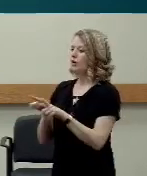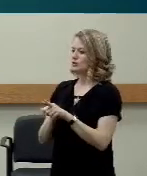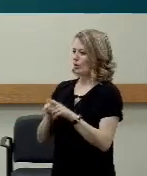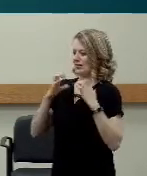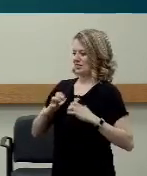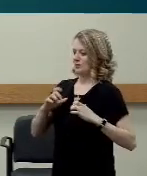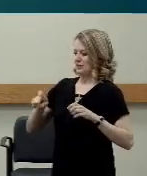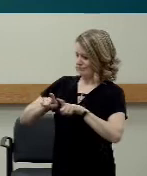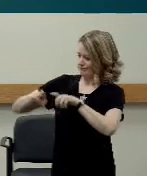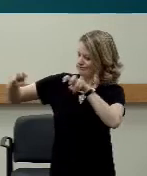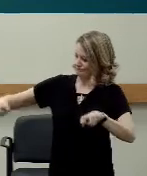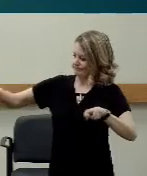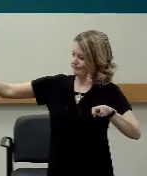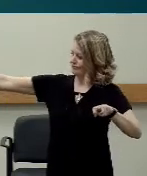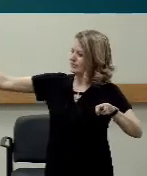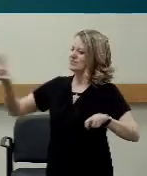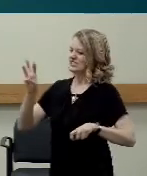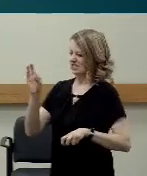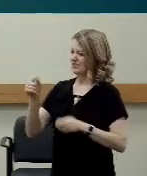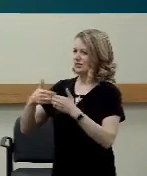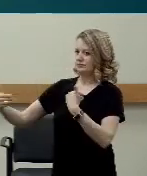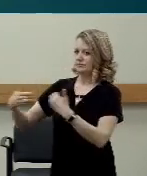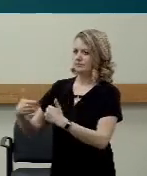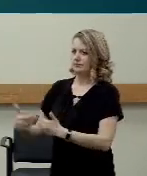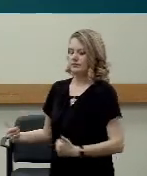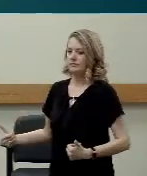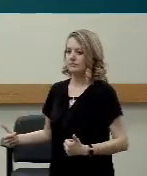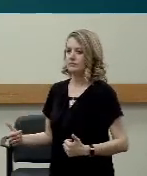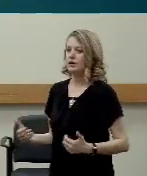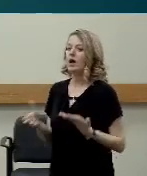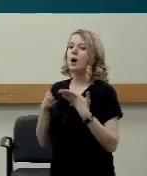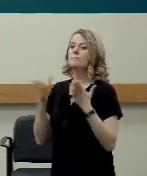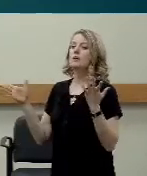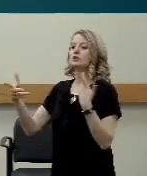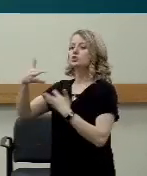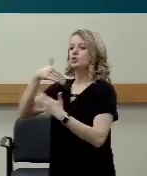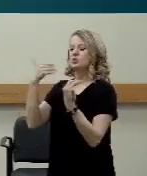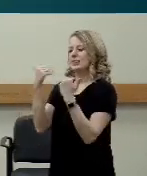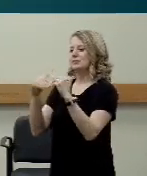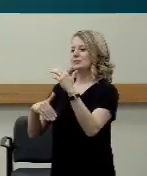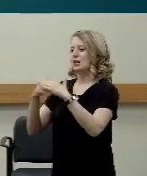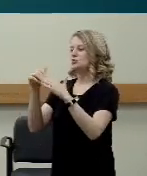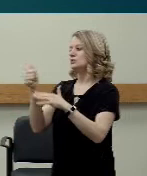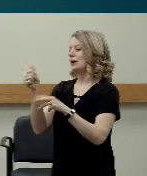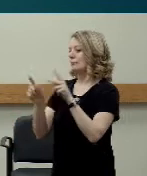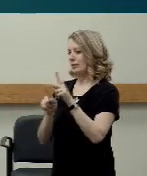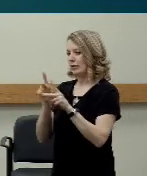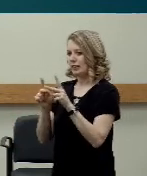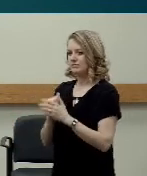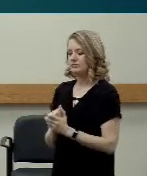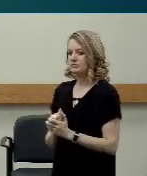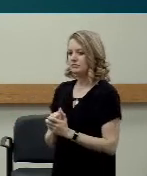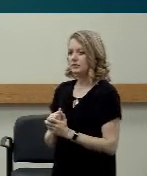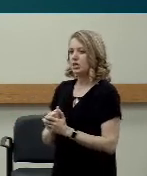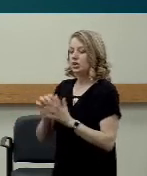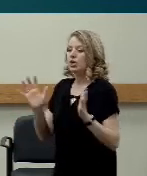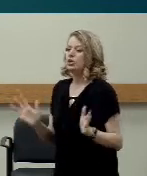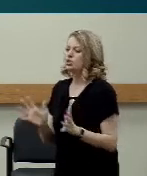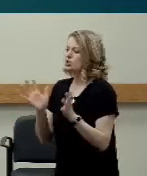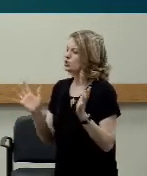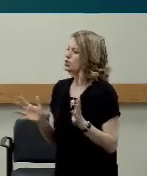apart. Public social gatherings limited to 10 people. We will encourage public